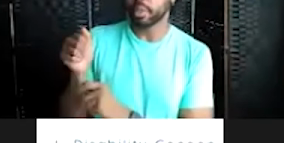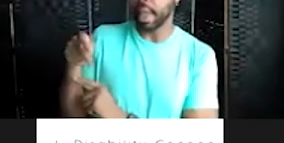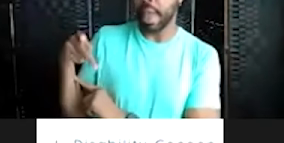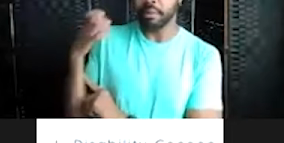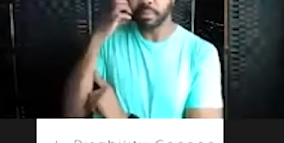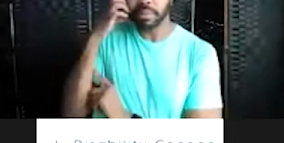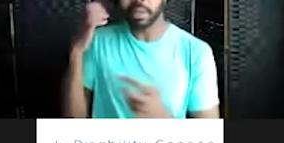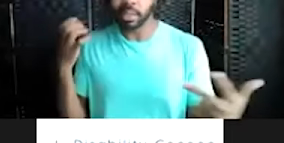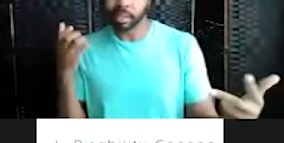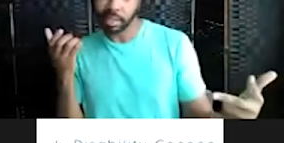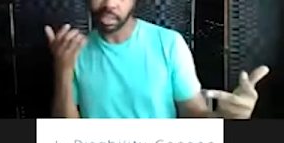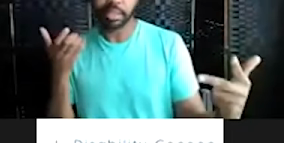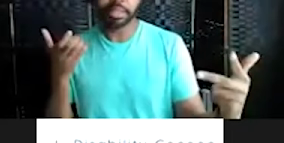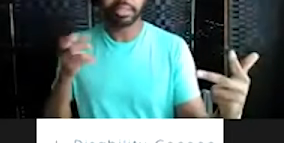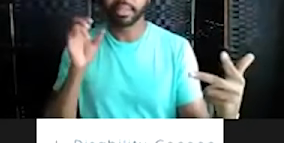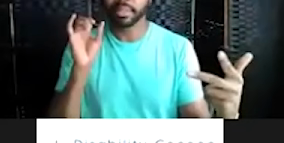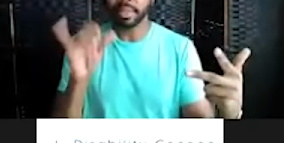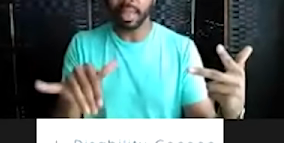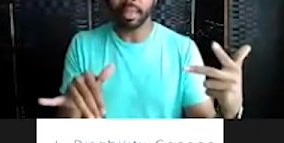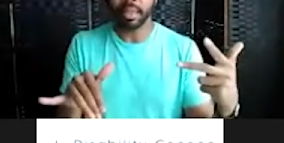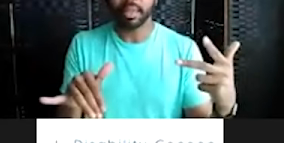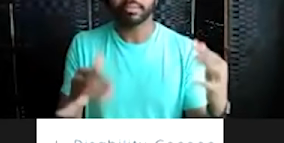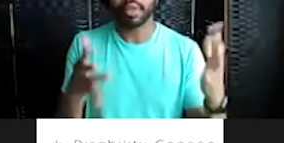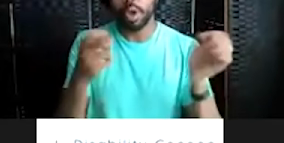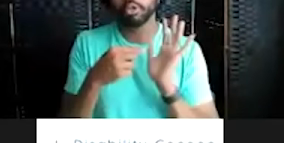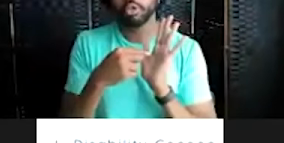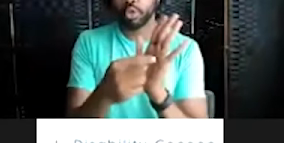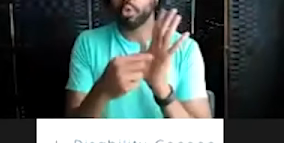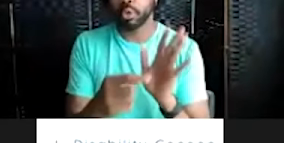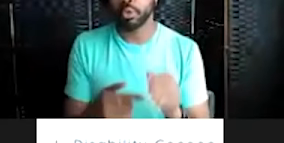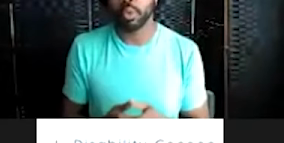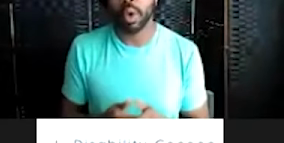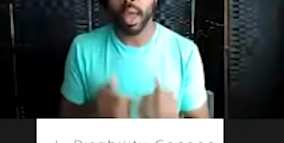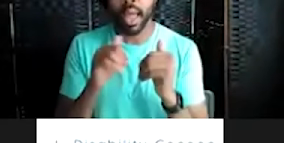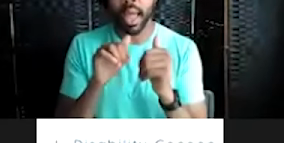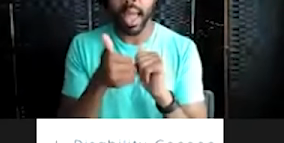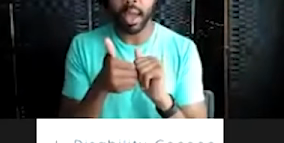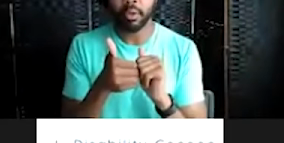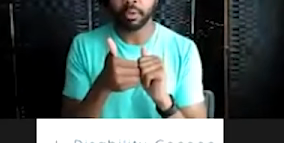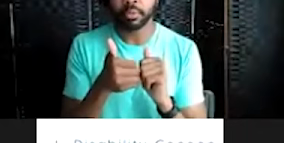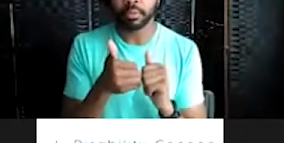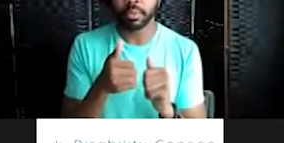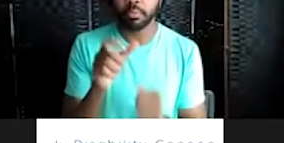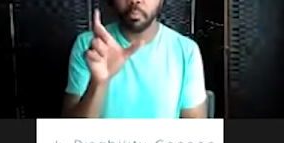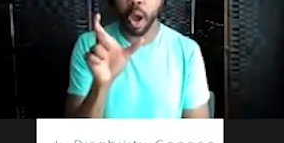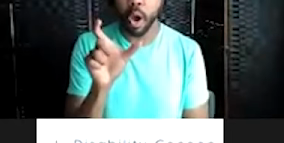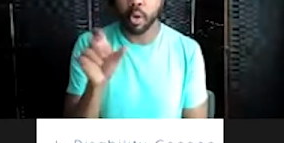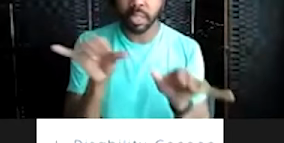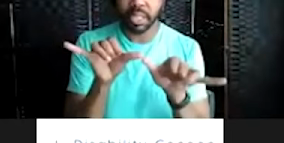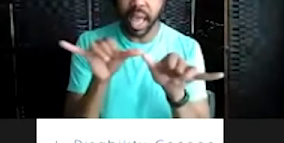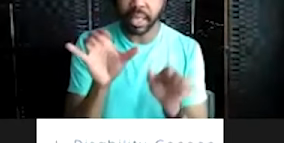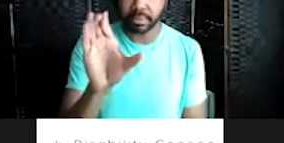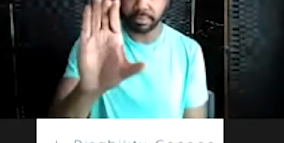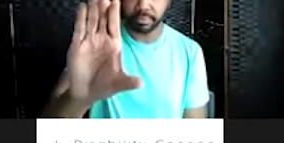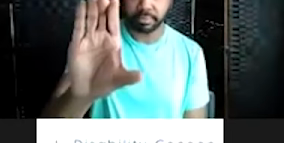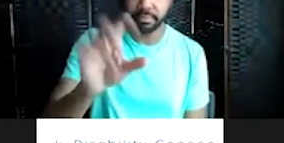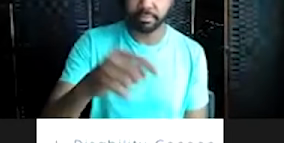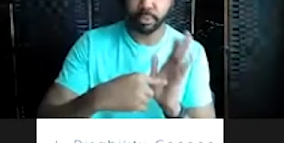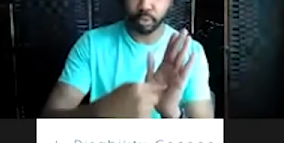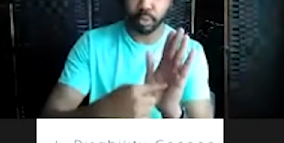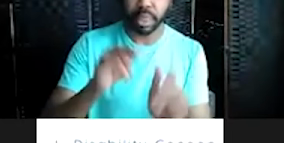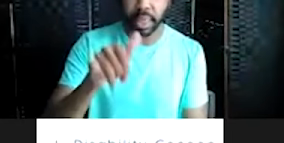so I just kind of wanted to show you how small they are. This is the ecobee